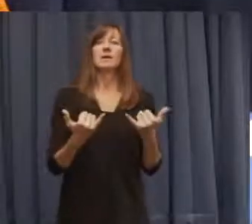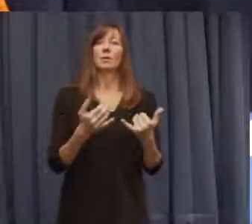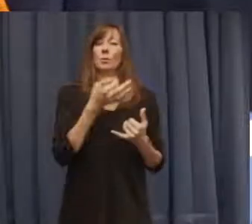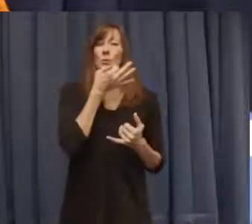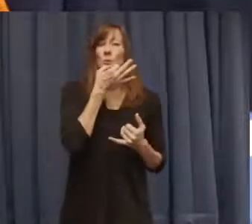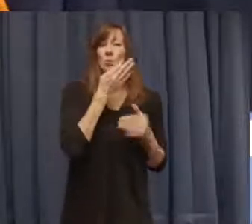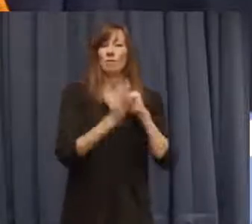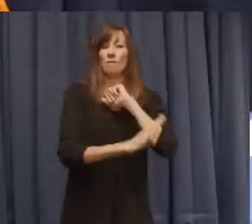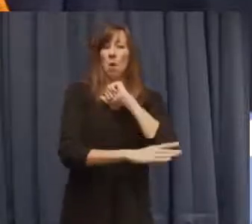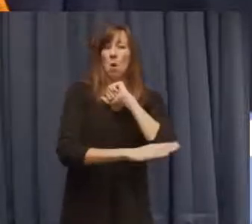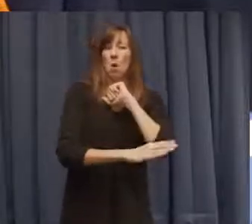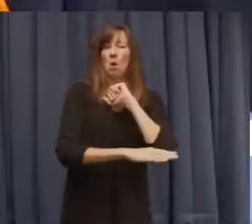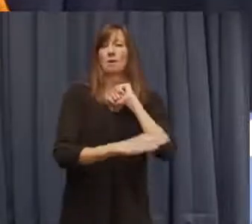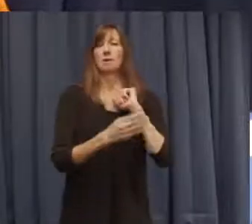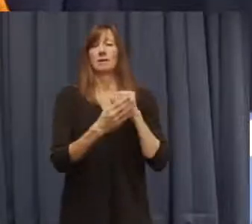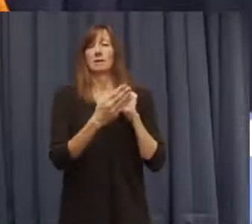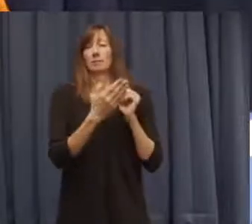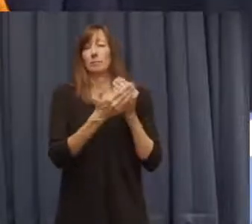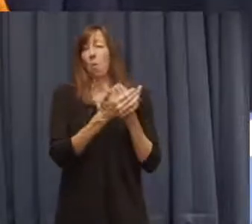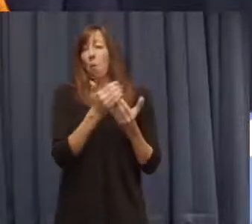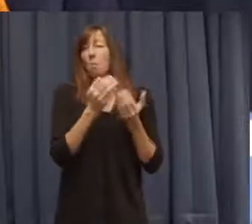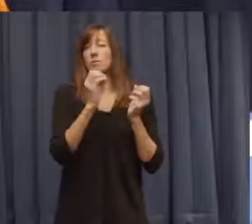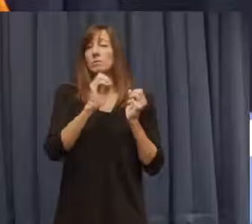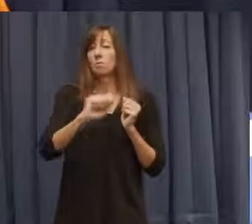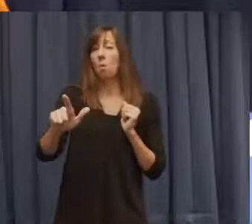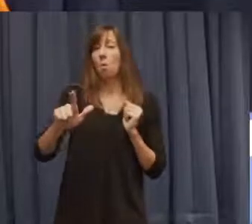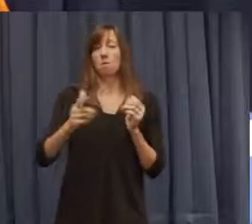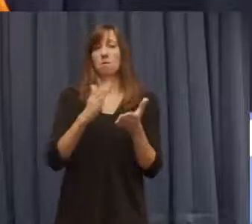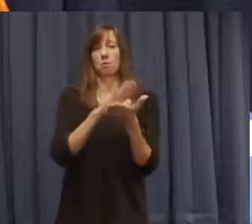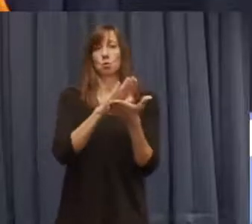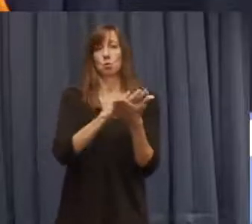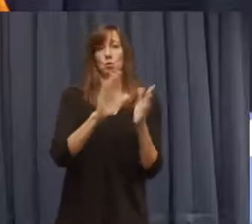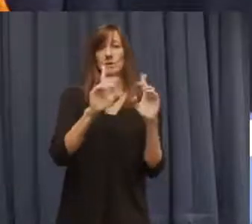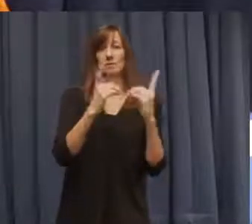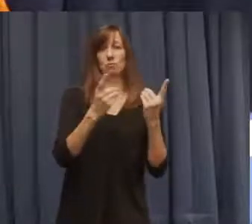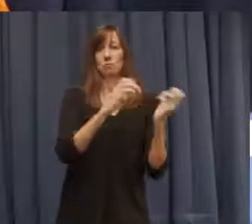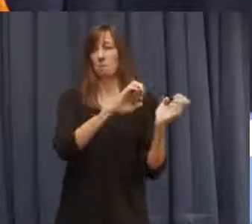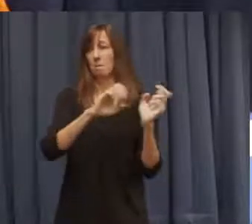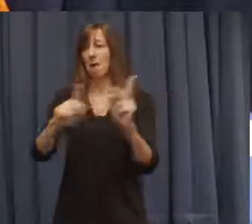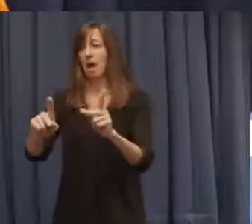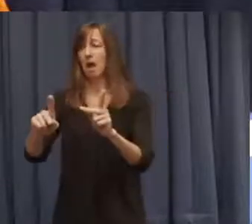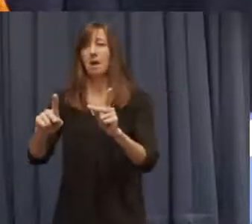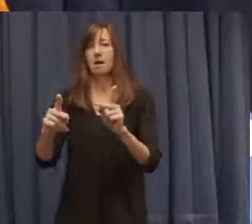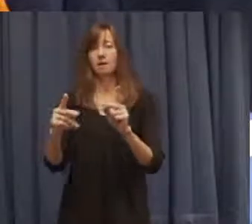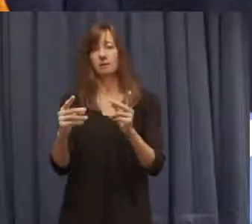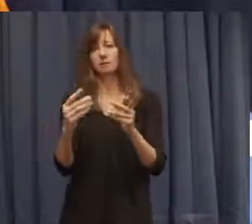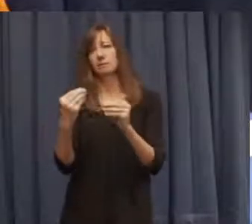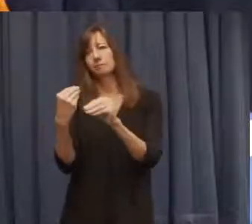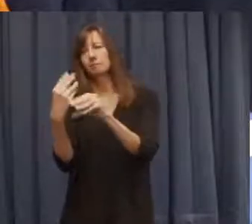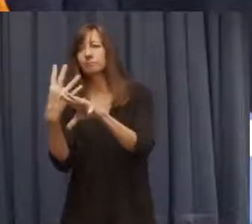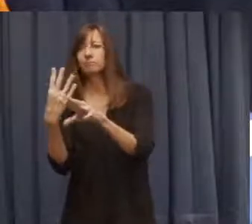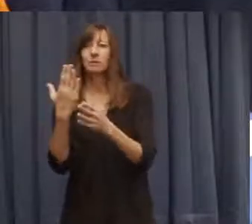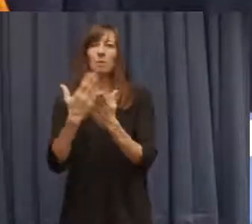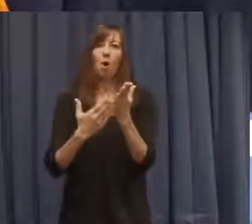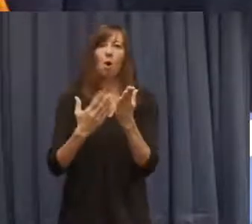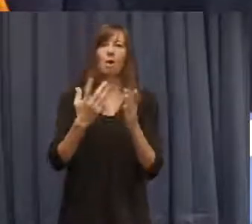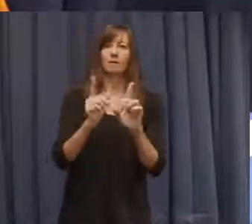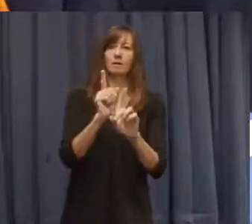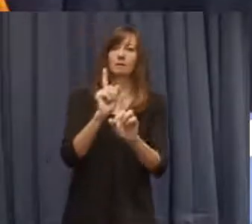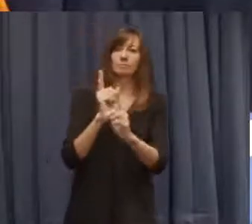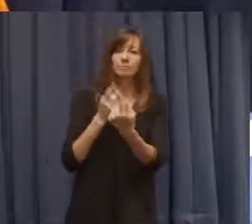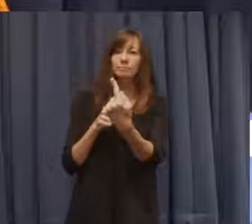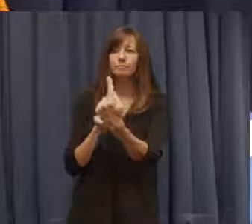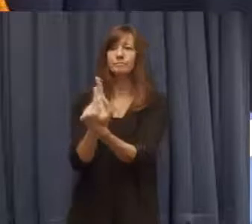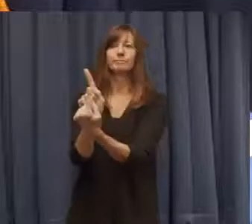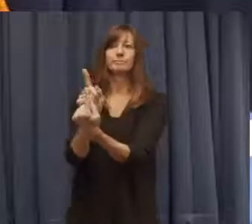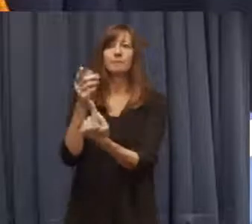school districts are back in hybrid mode, with more and more students coming into the buildings in every district except for